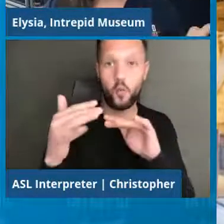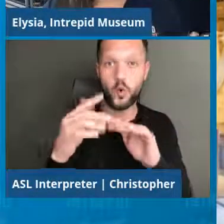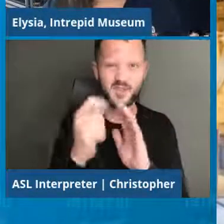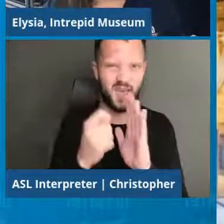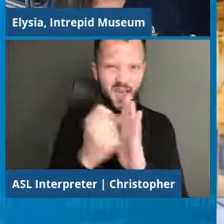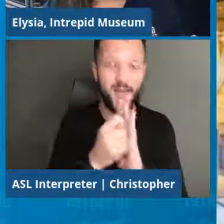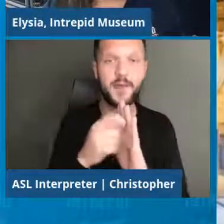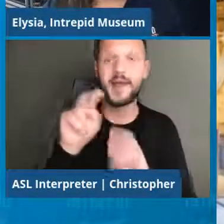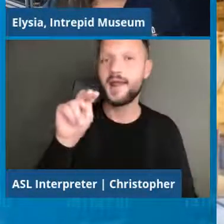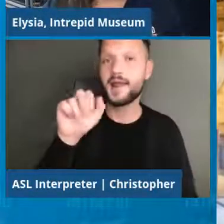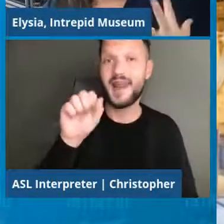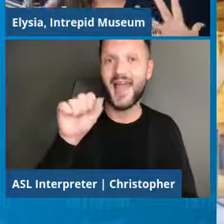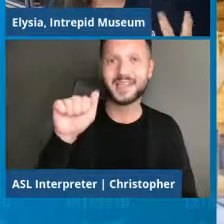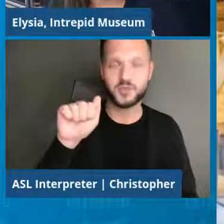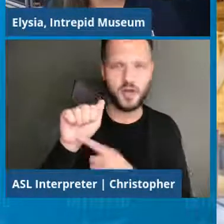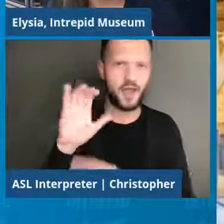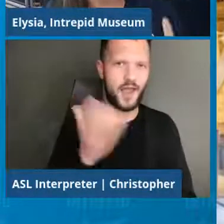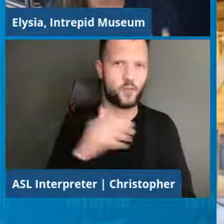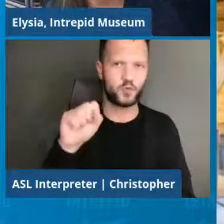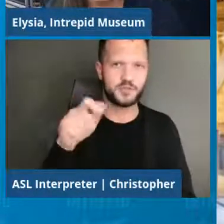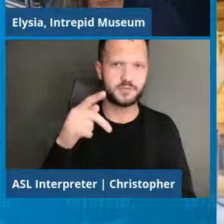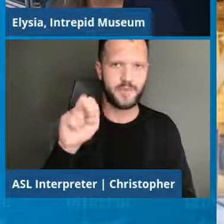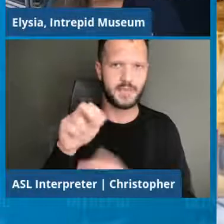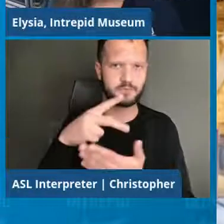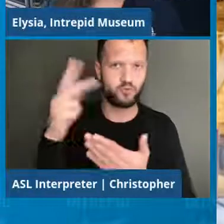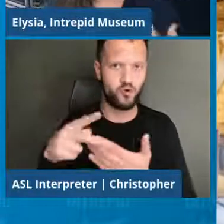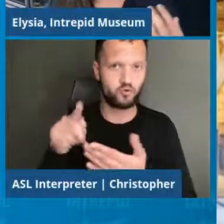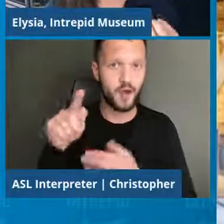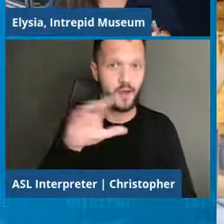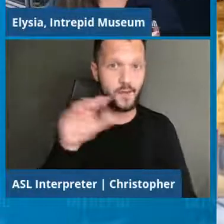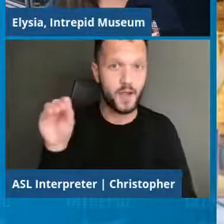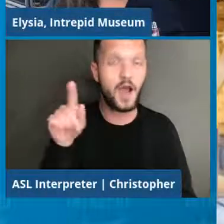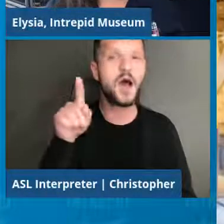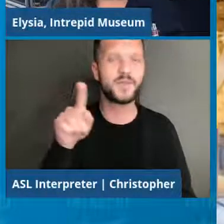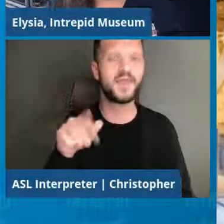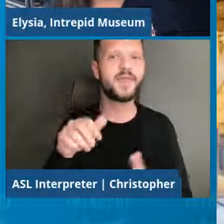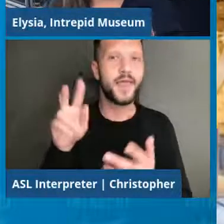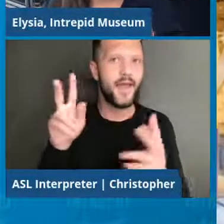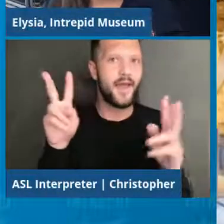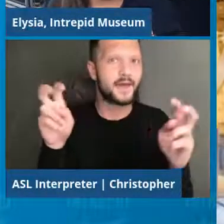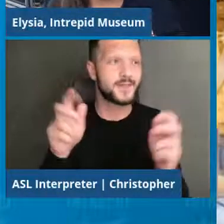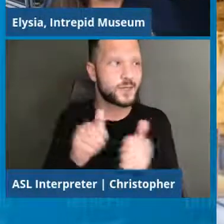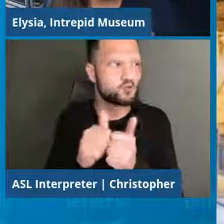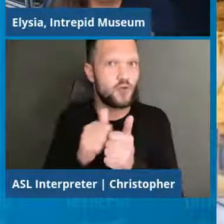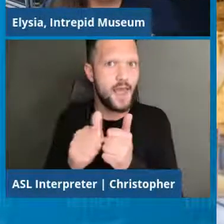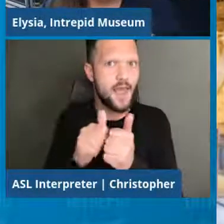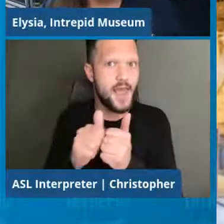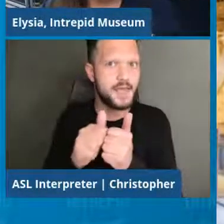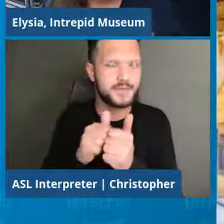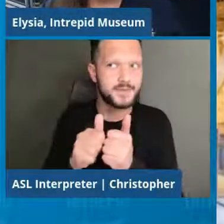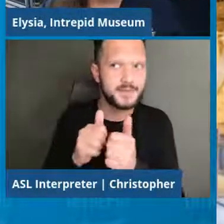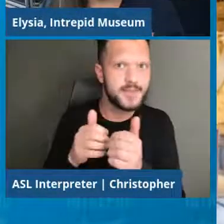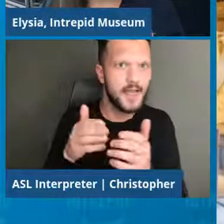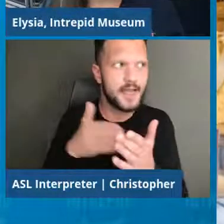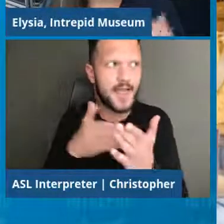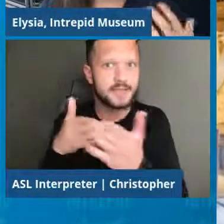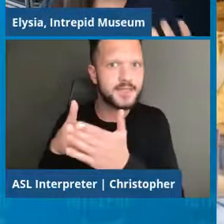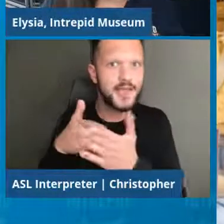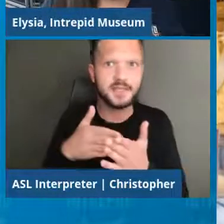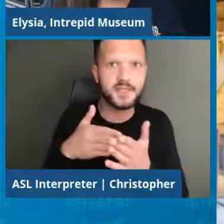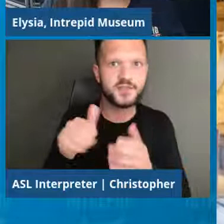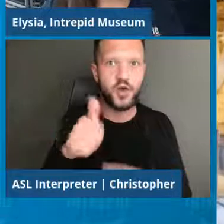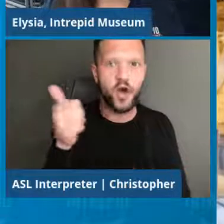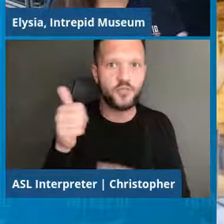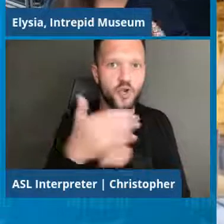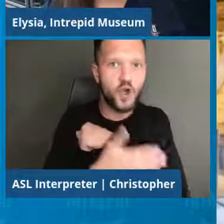program, was part of something called the space race. So we were in a race against the Soviet Union. Now, when you're in